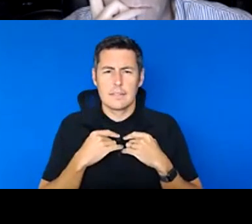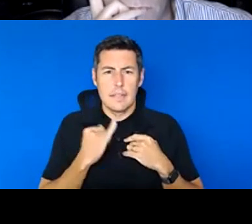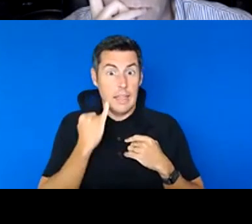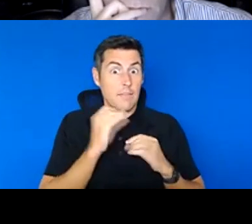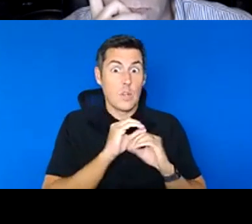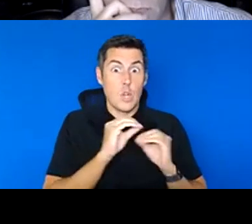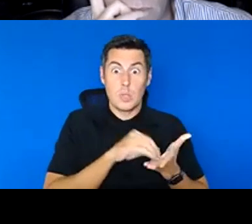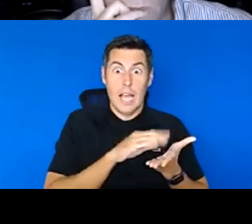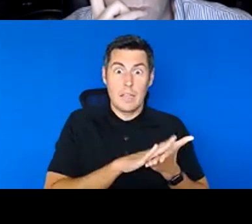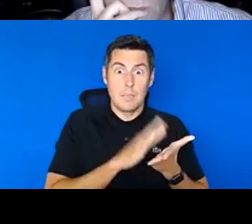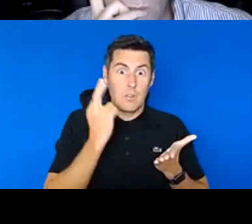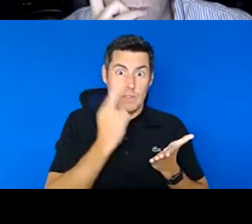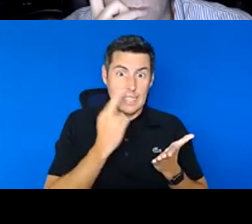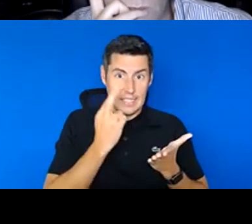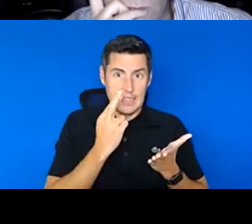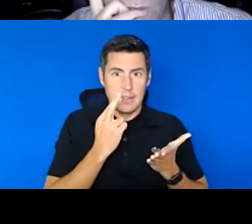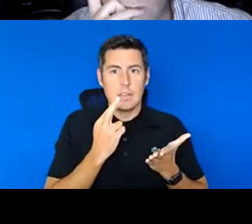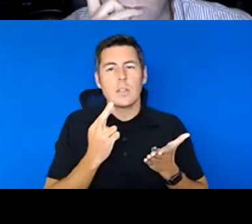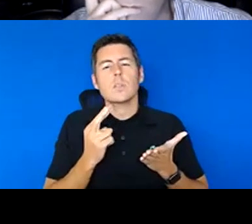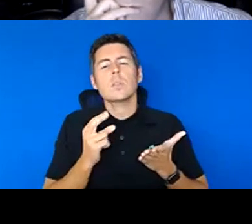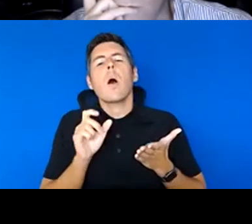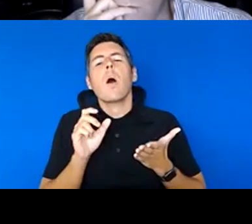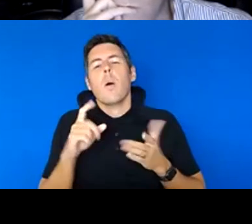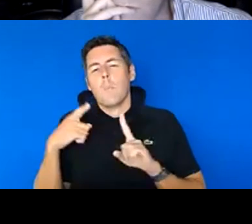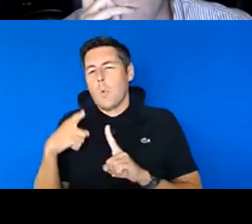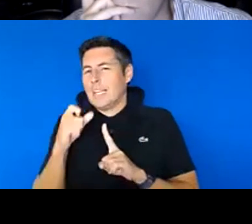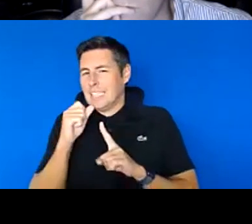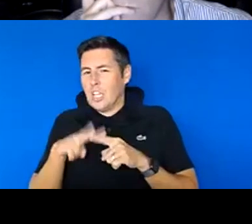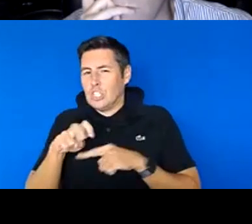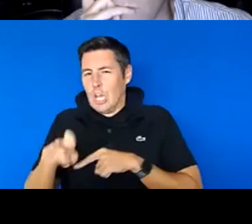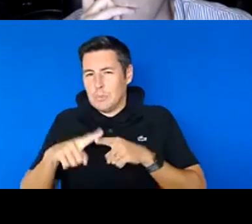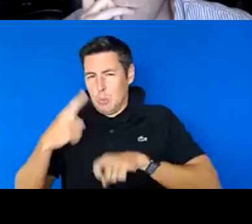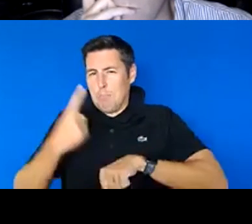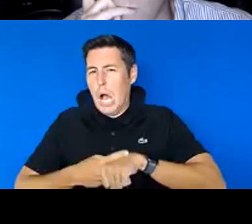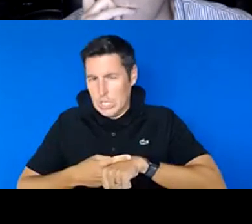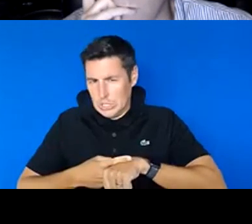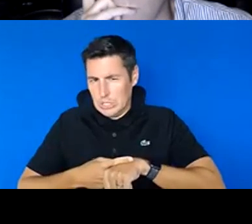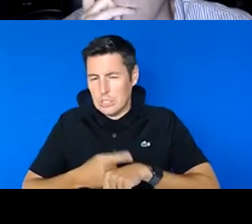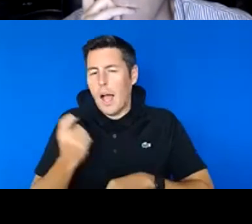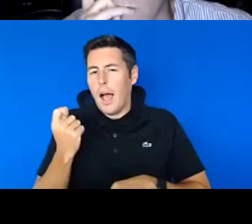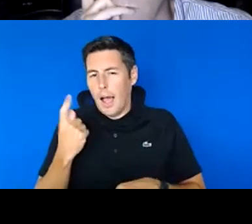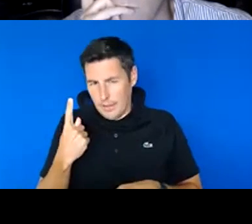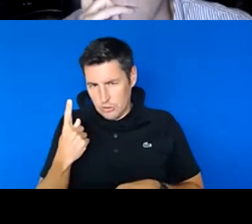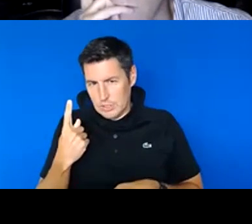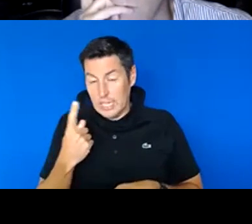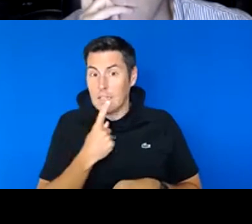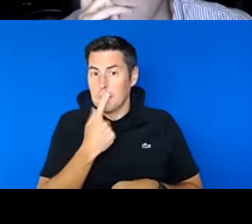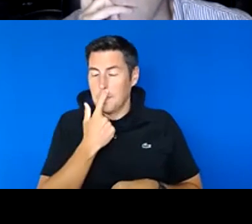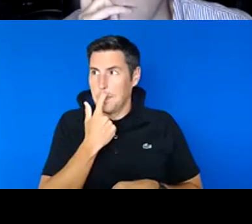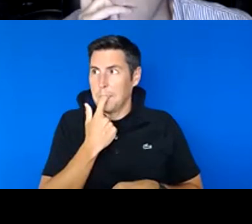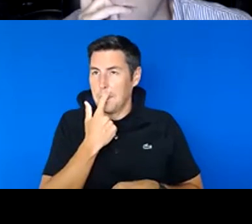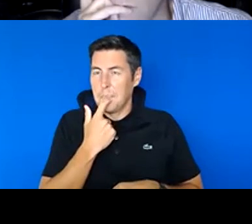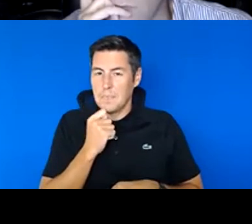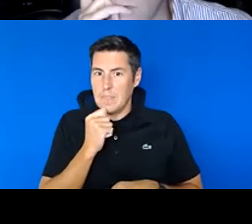it's simply being punitive, not to be punitive if you insist that they leave, other than the fact that you're insisting that they leave. Yes, not to be immediately